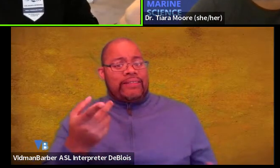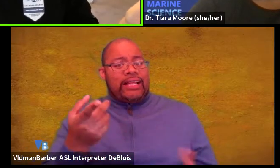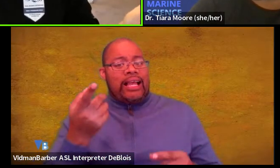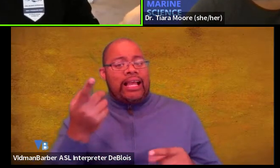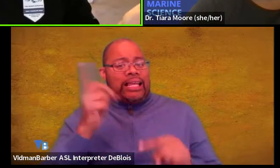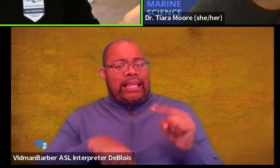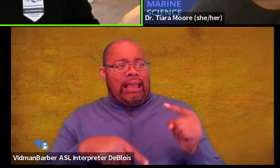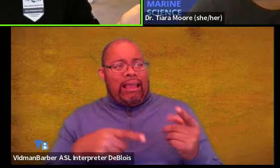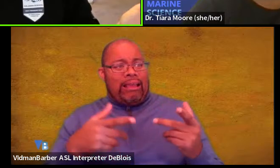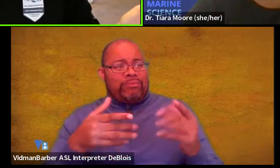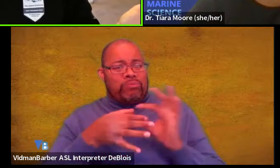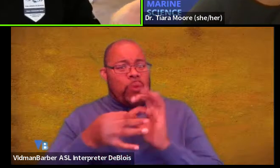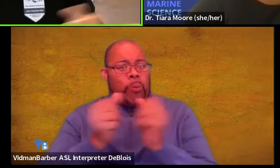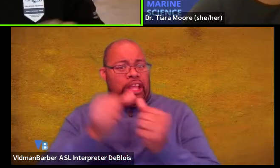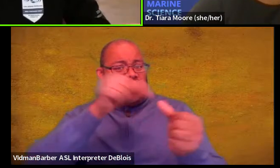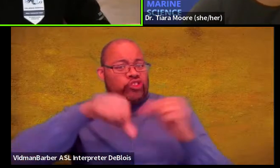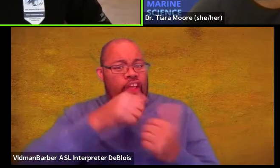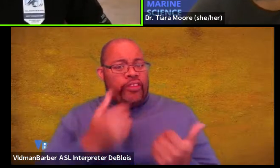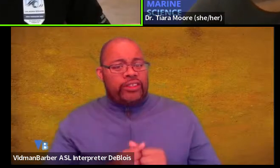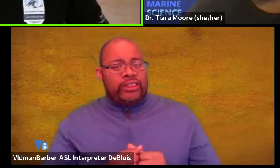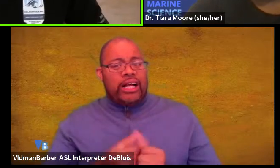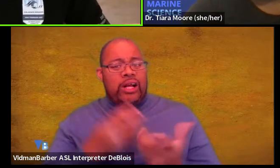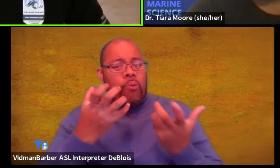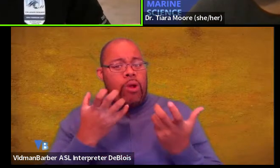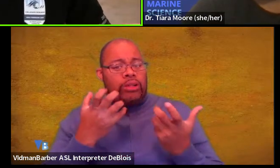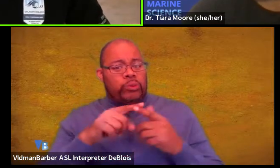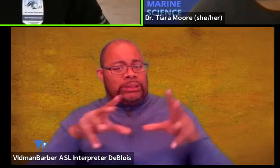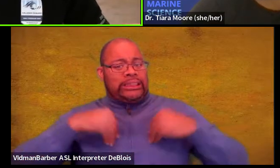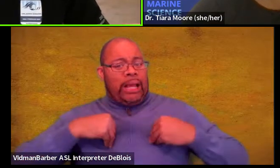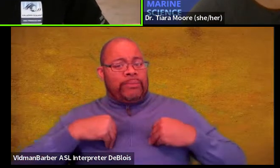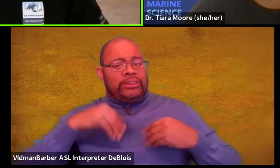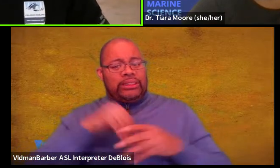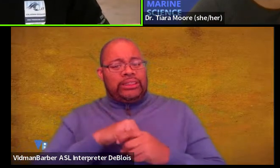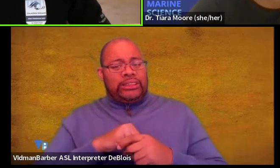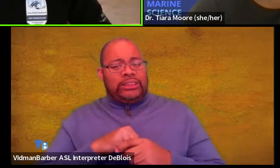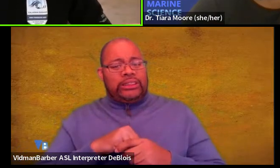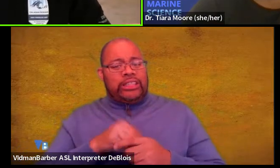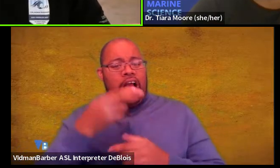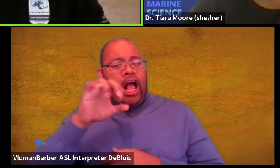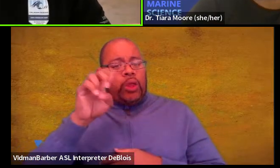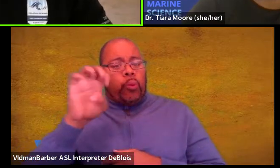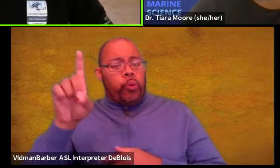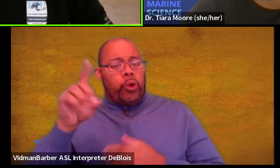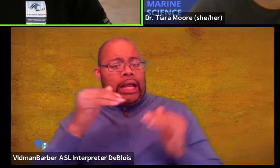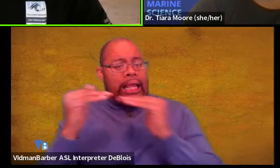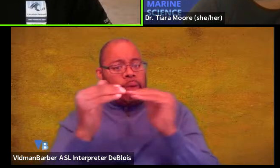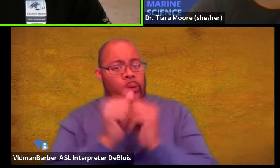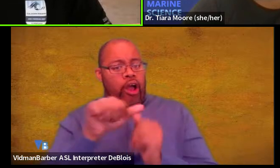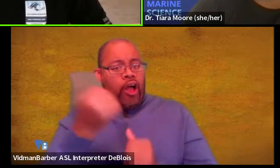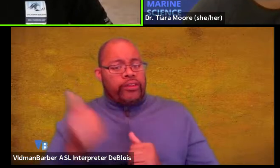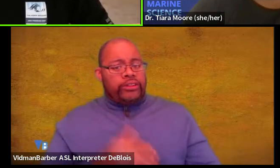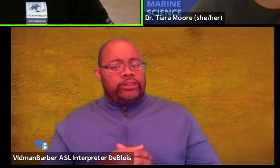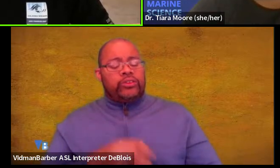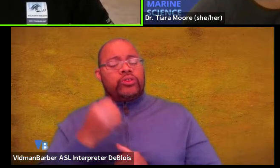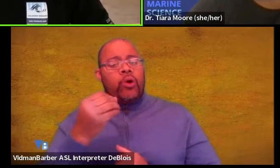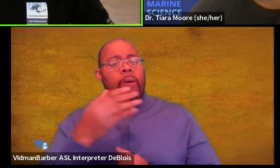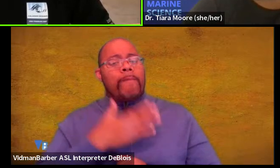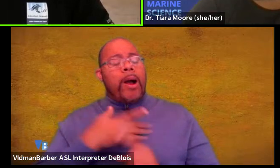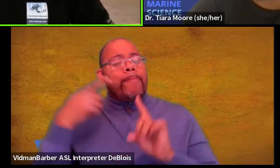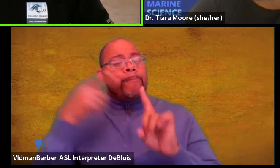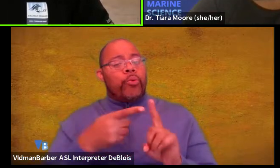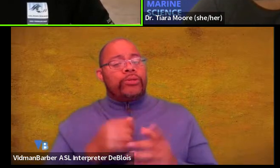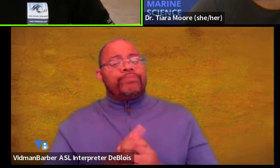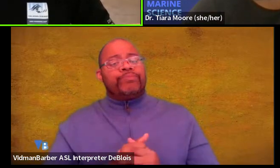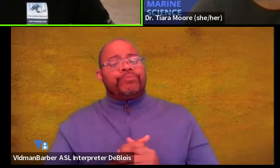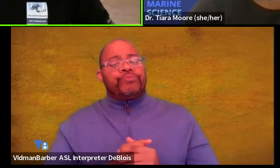can't even get along with each other. And they want to be accepted into Hollywood equal with others. So my point